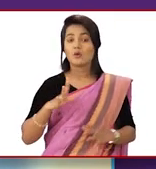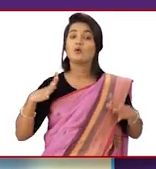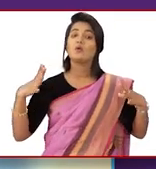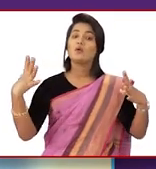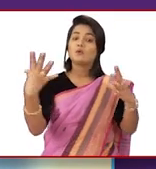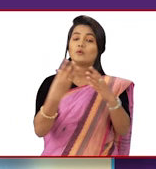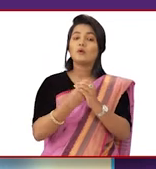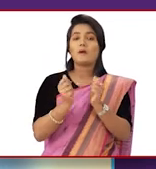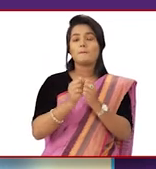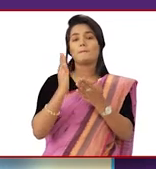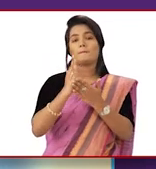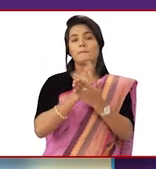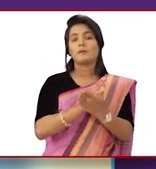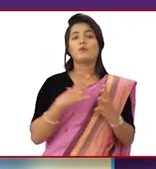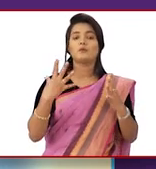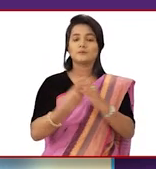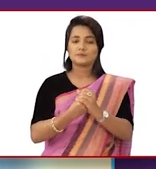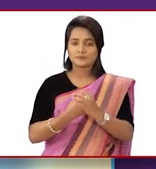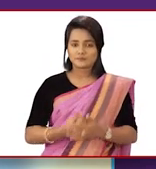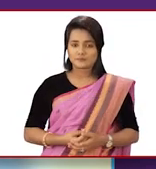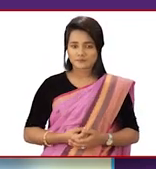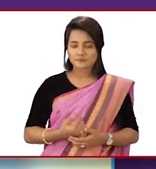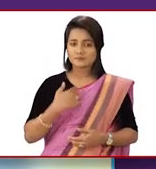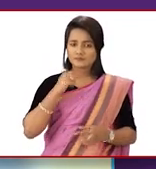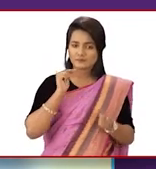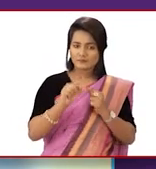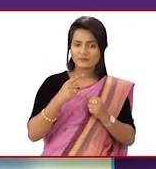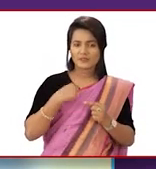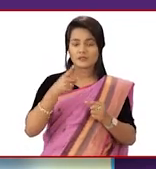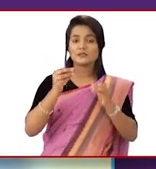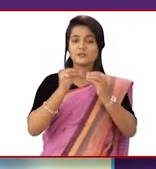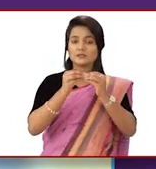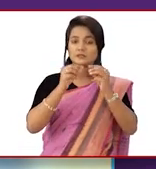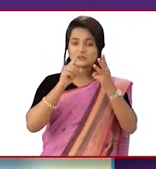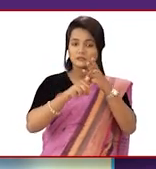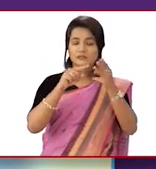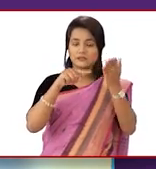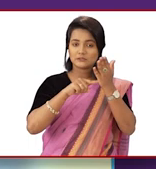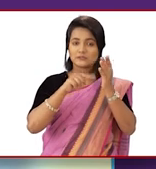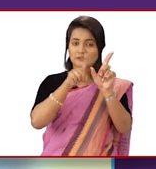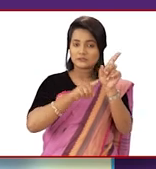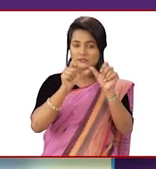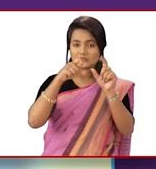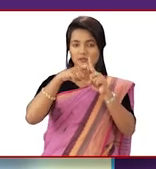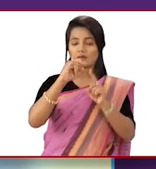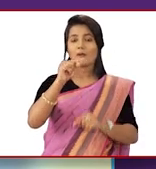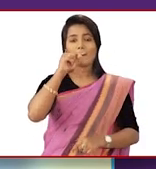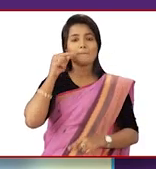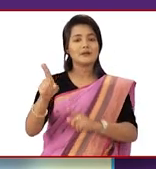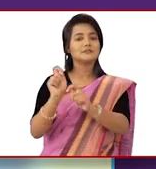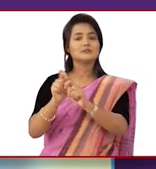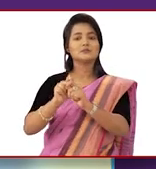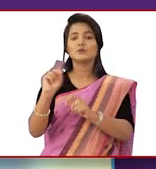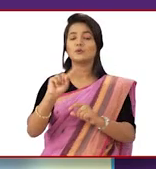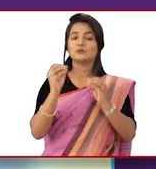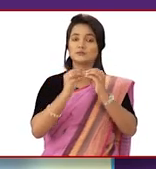are parts of. Look, patriarchy is not a system built by men only. Patriarchy is a